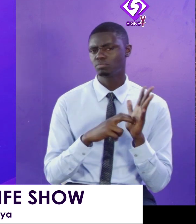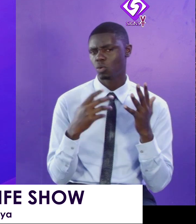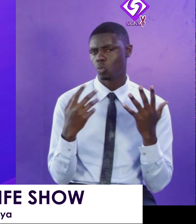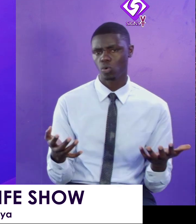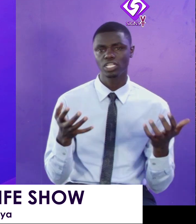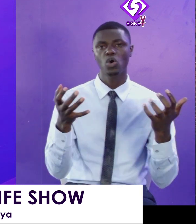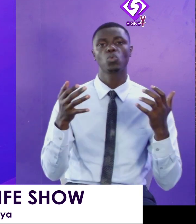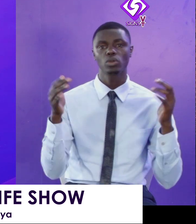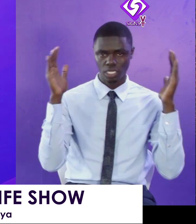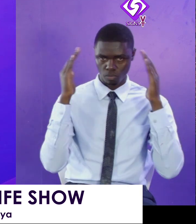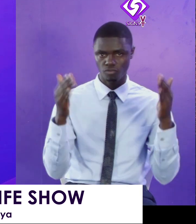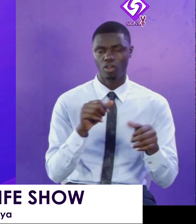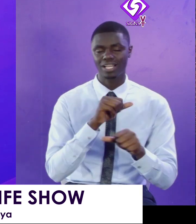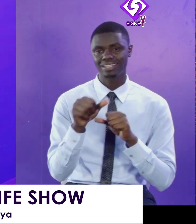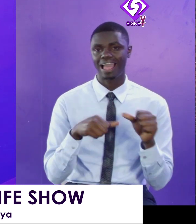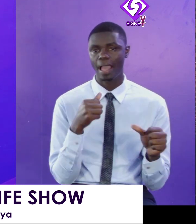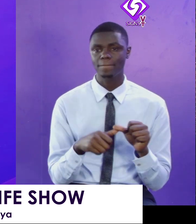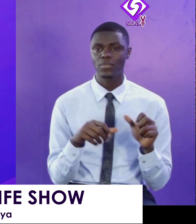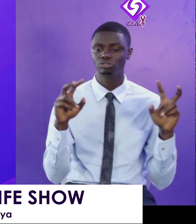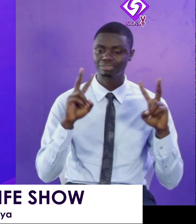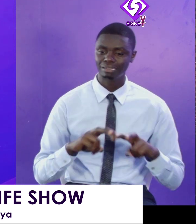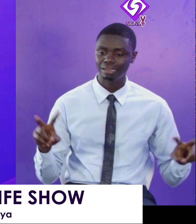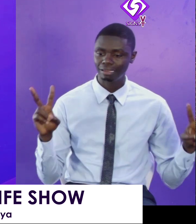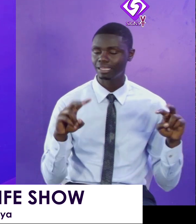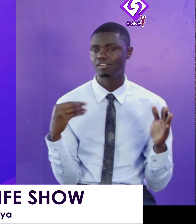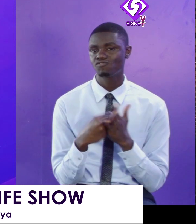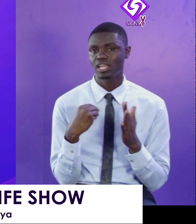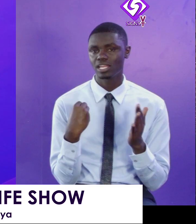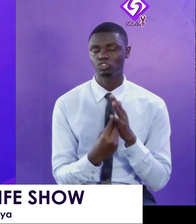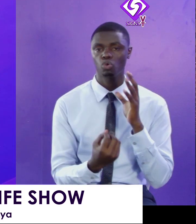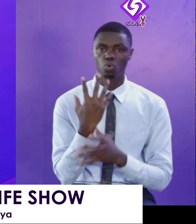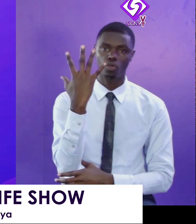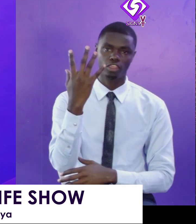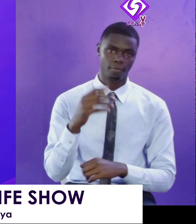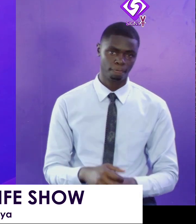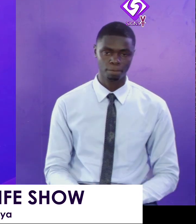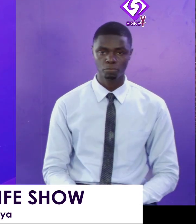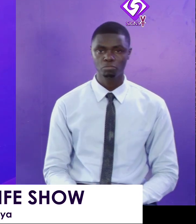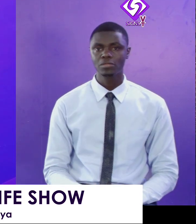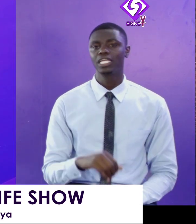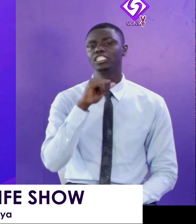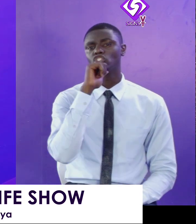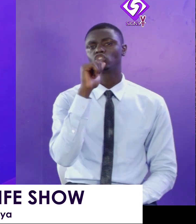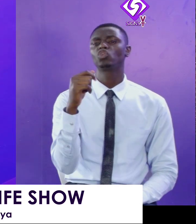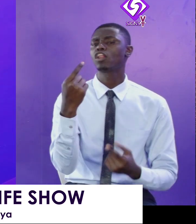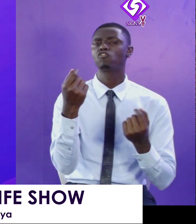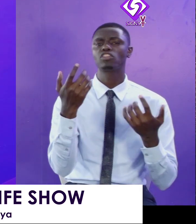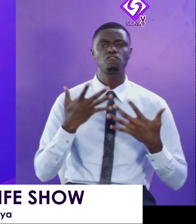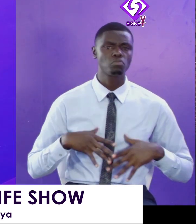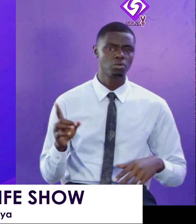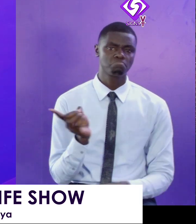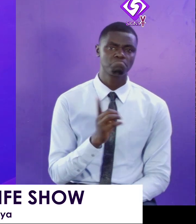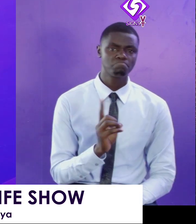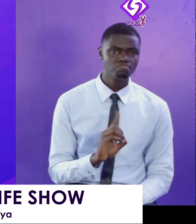be deliberate about seeking financial growth. It is not just for a few. It is not just